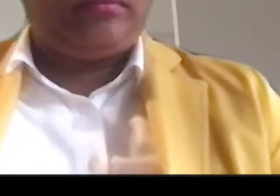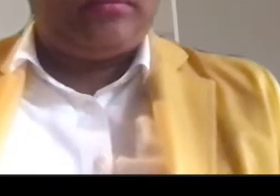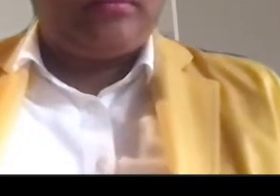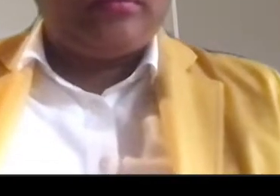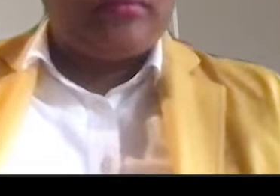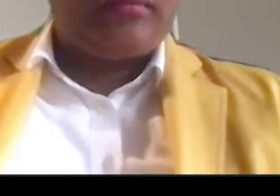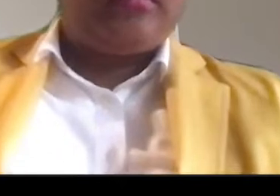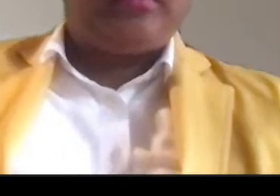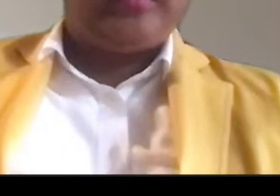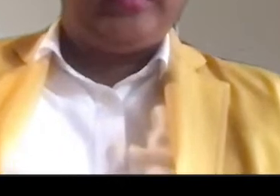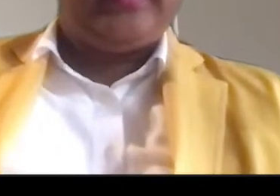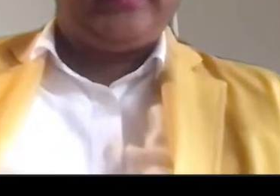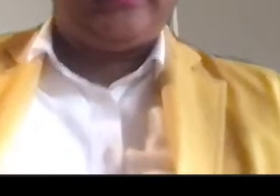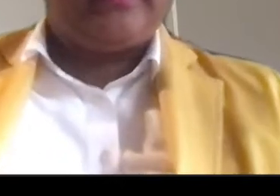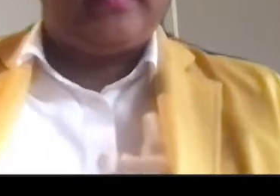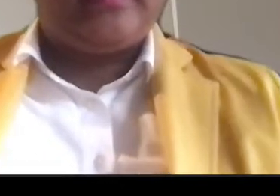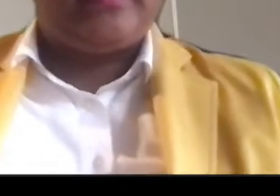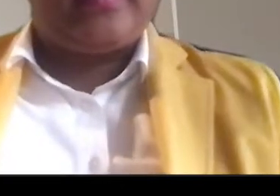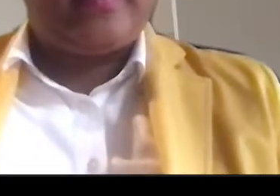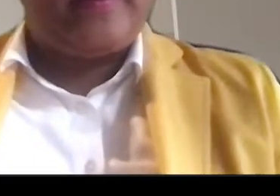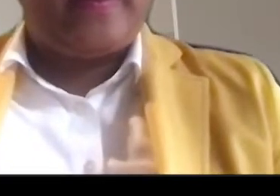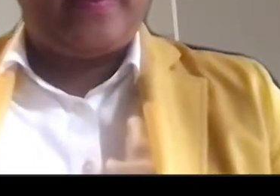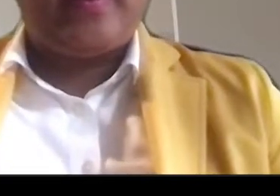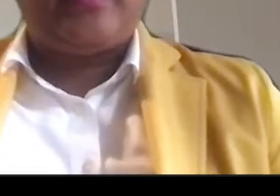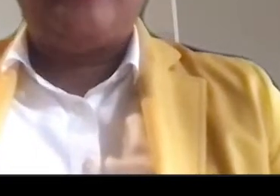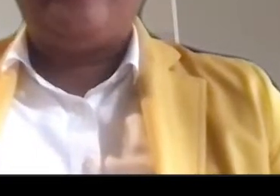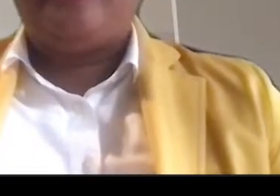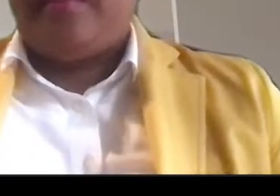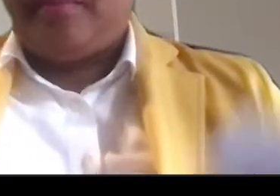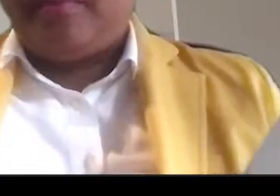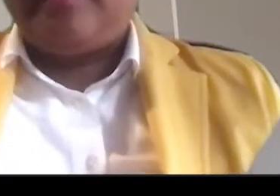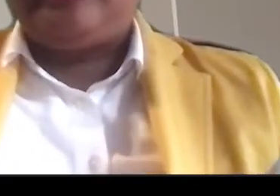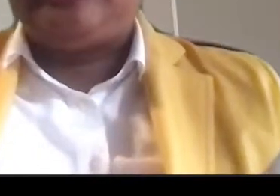Honourable ZLI Cele, for 10 minutes.